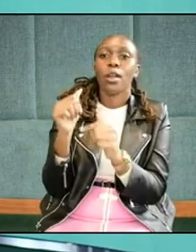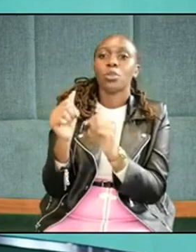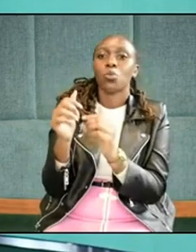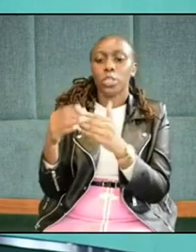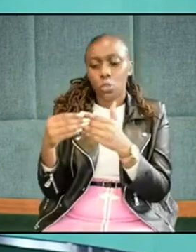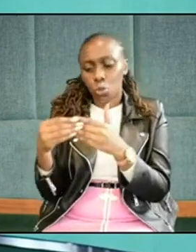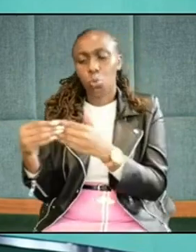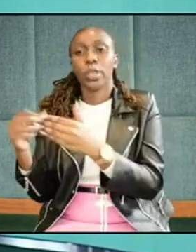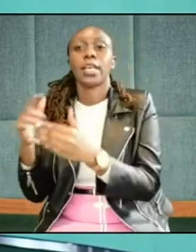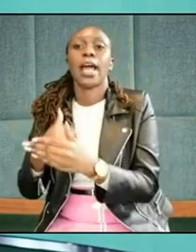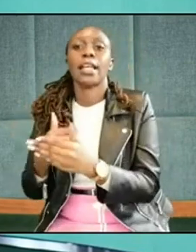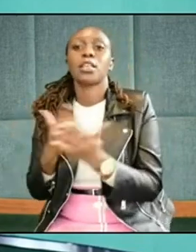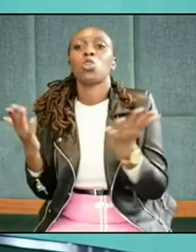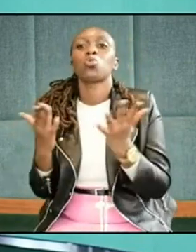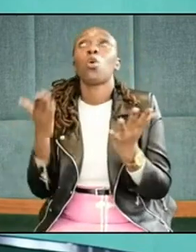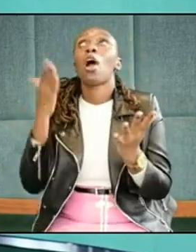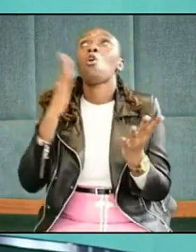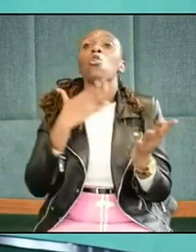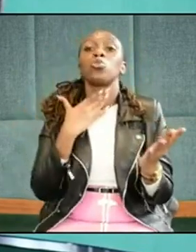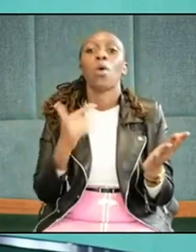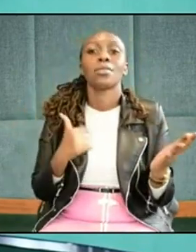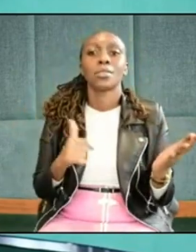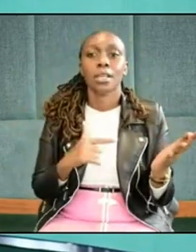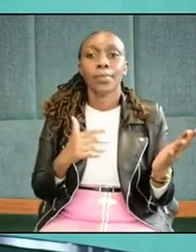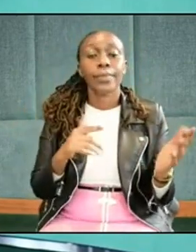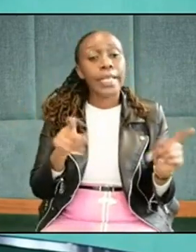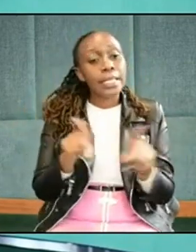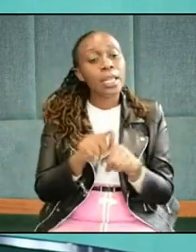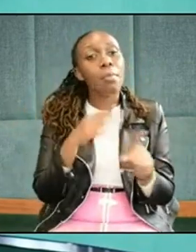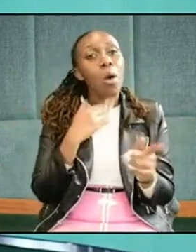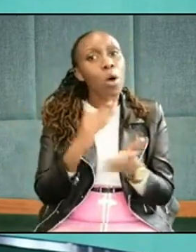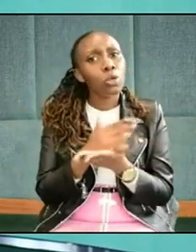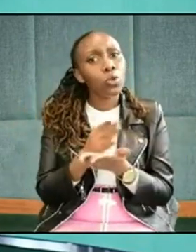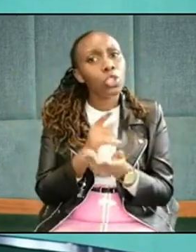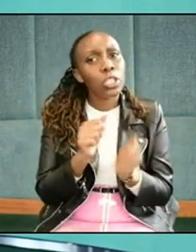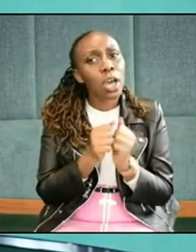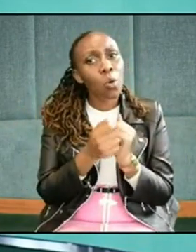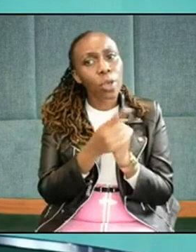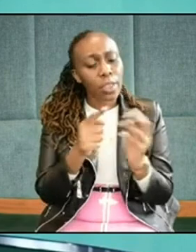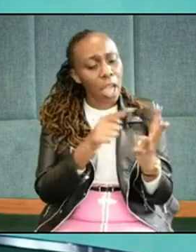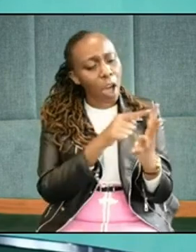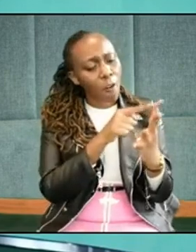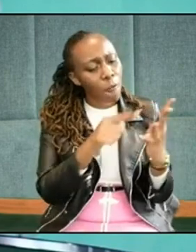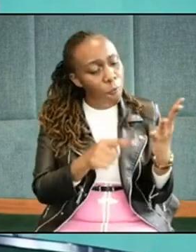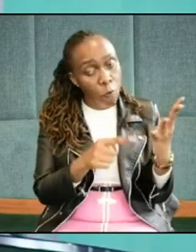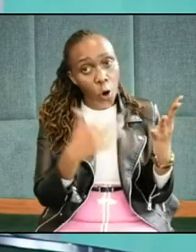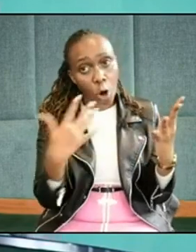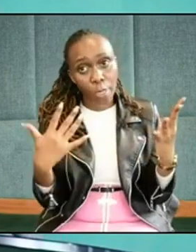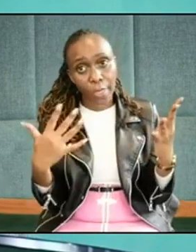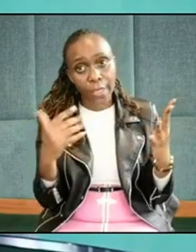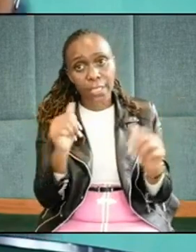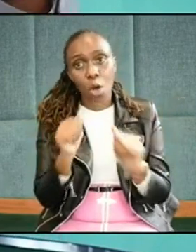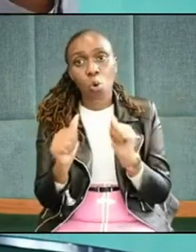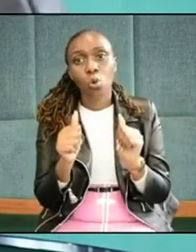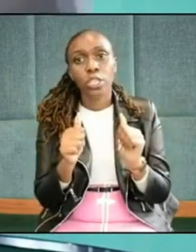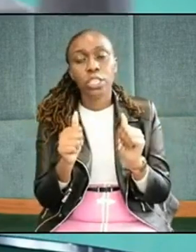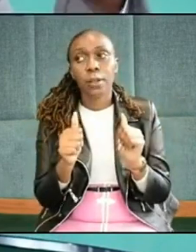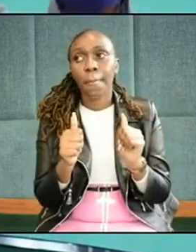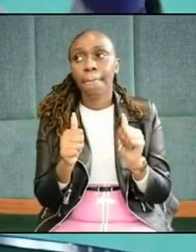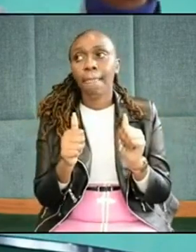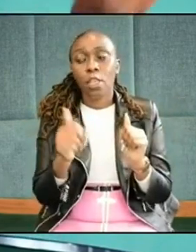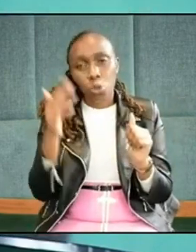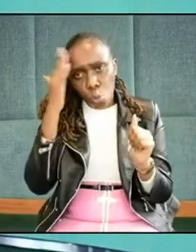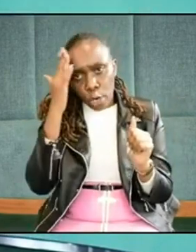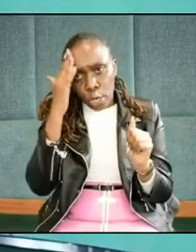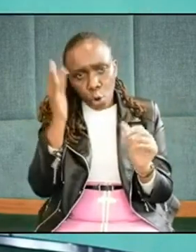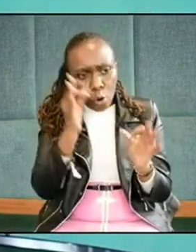where God wants us to be. In fact, I want to share with you four things or four detectors from the word of God, how to